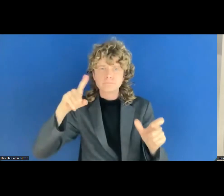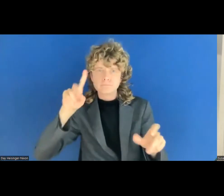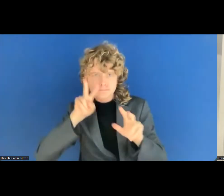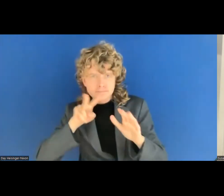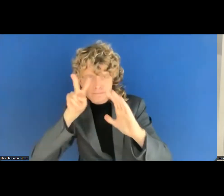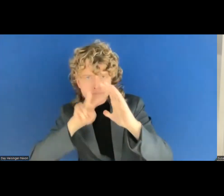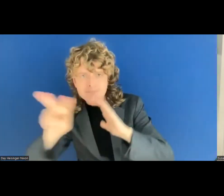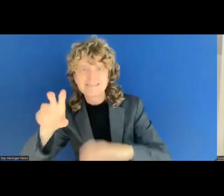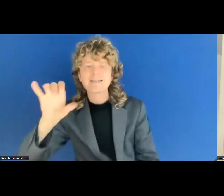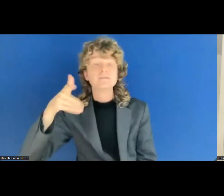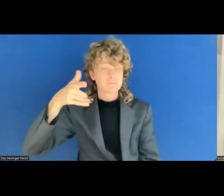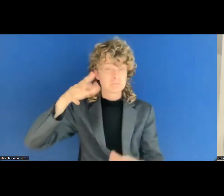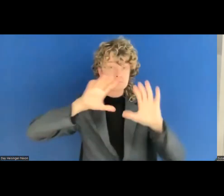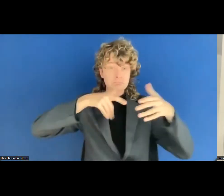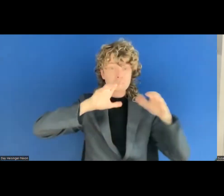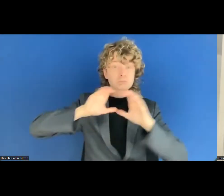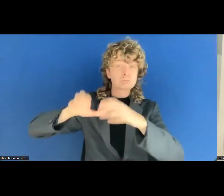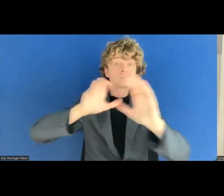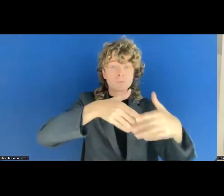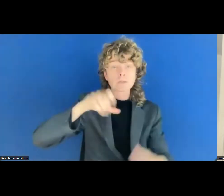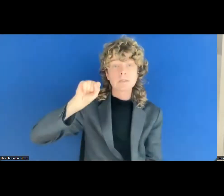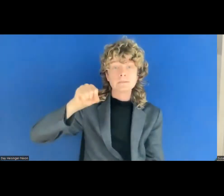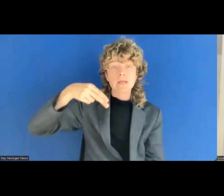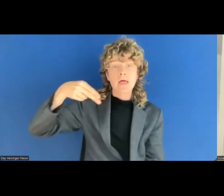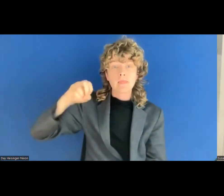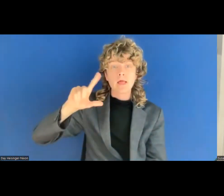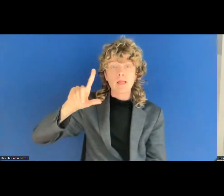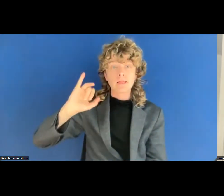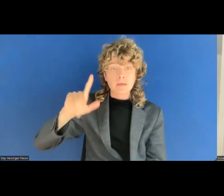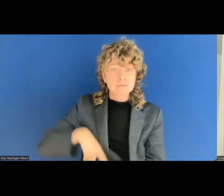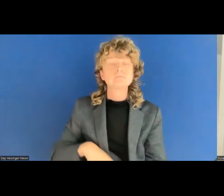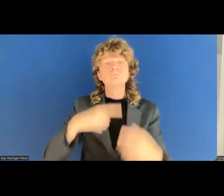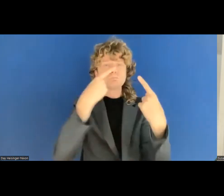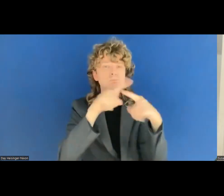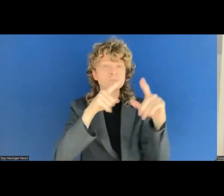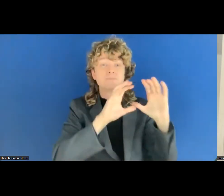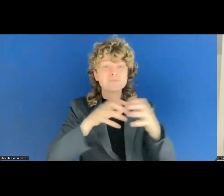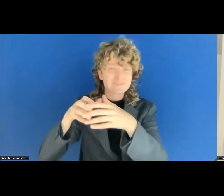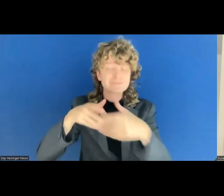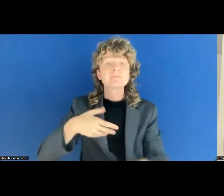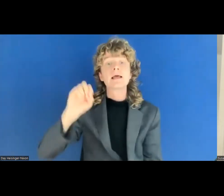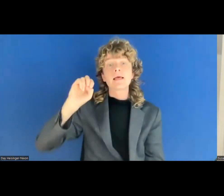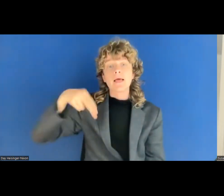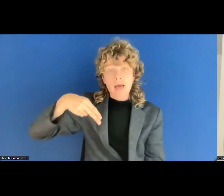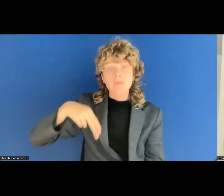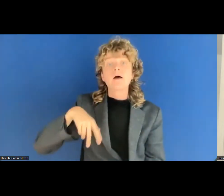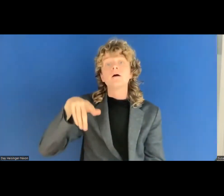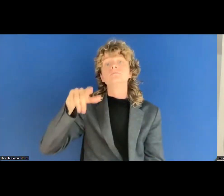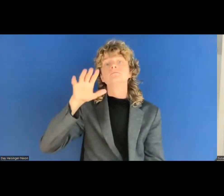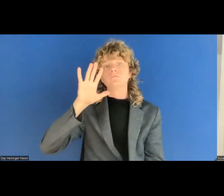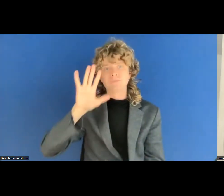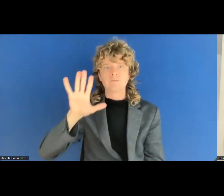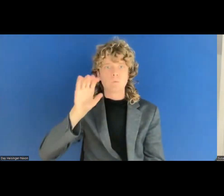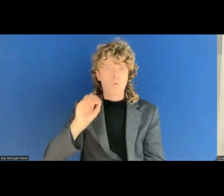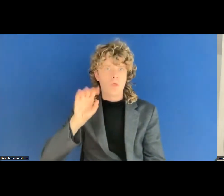So the updates of the EN 301549 on products and services, and the EN 17161 on design